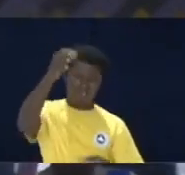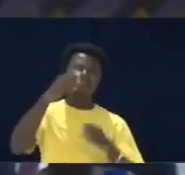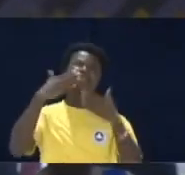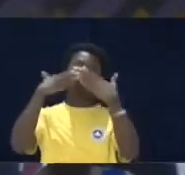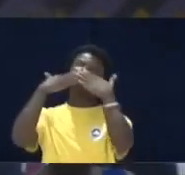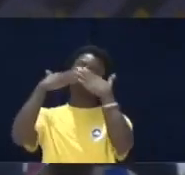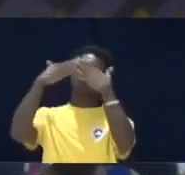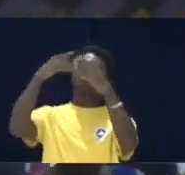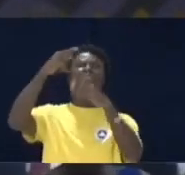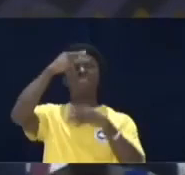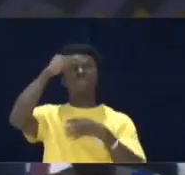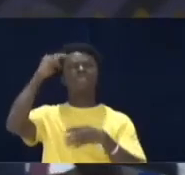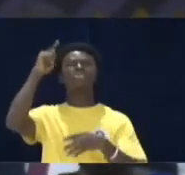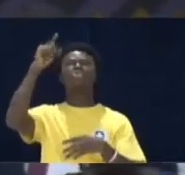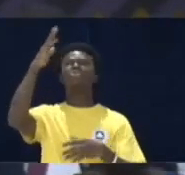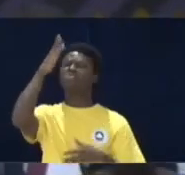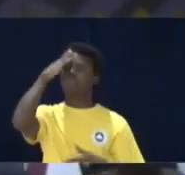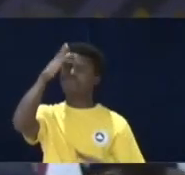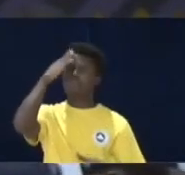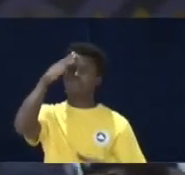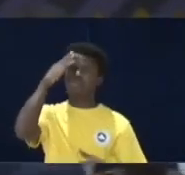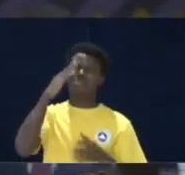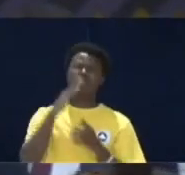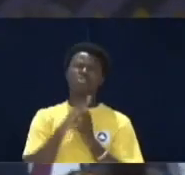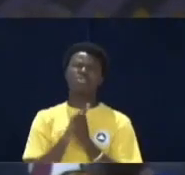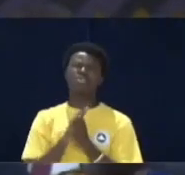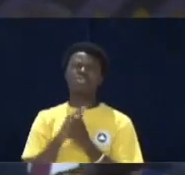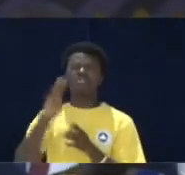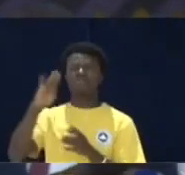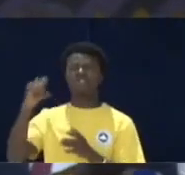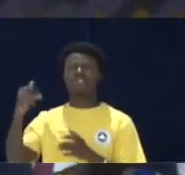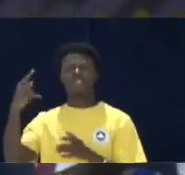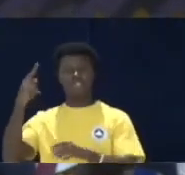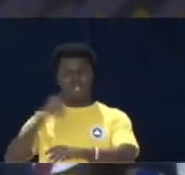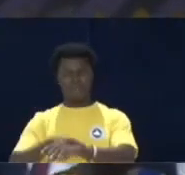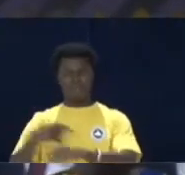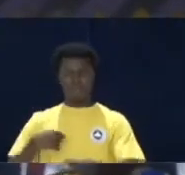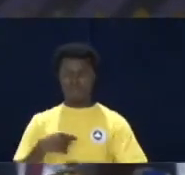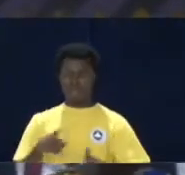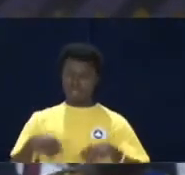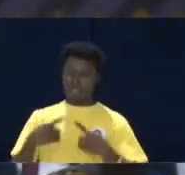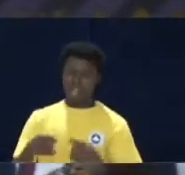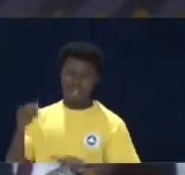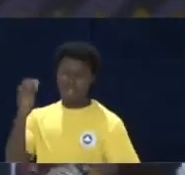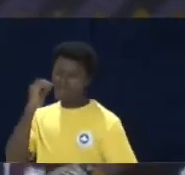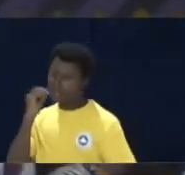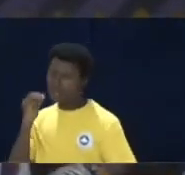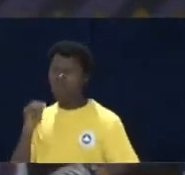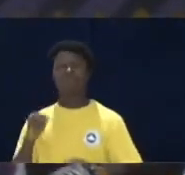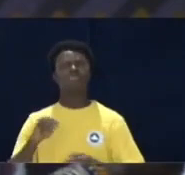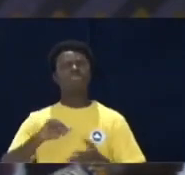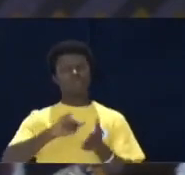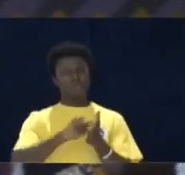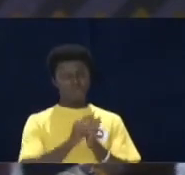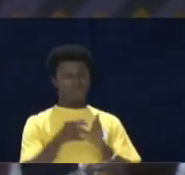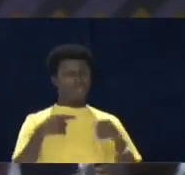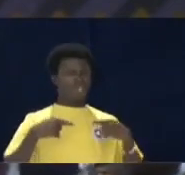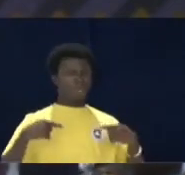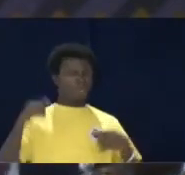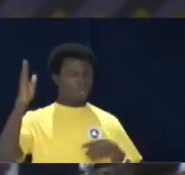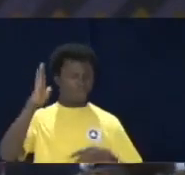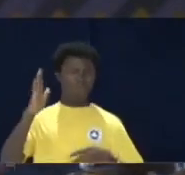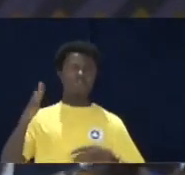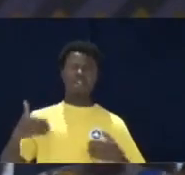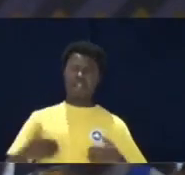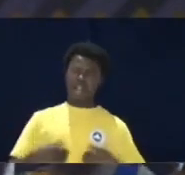Thank you because we know by the time we get home, oh, those enemies will have already